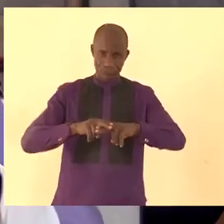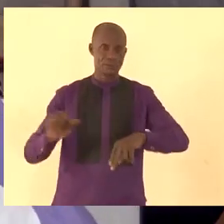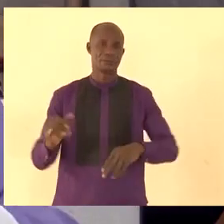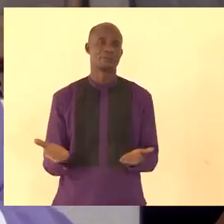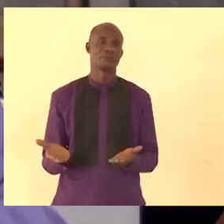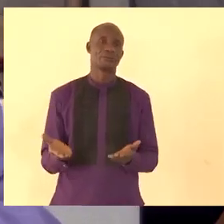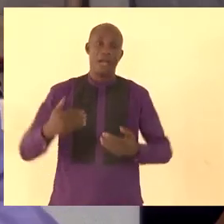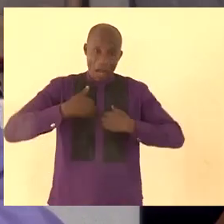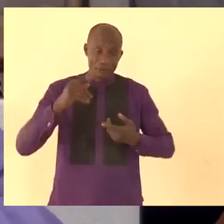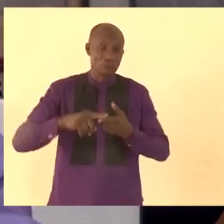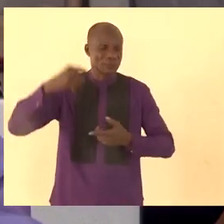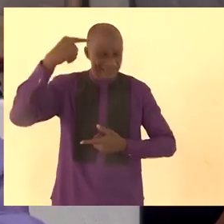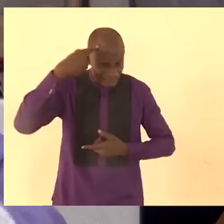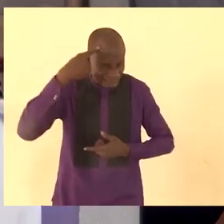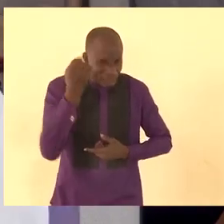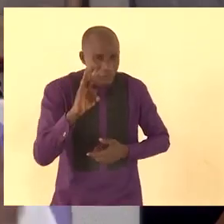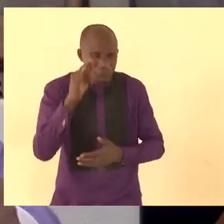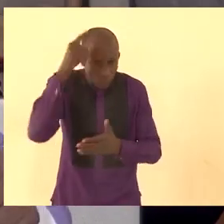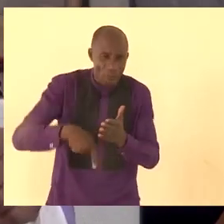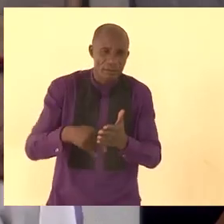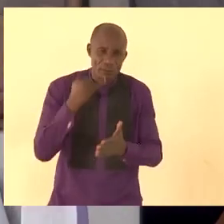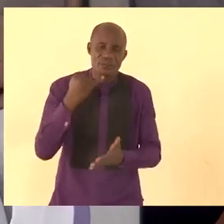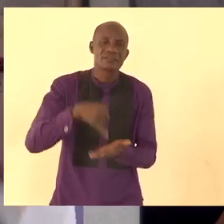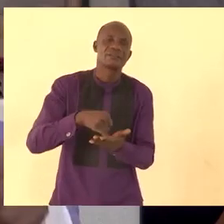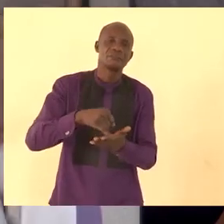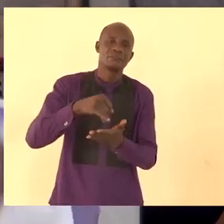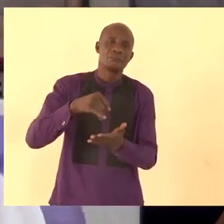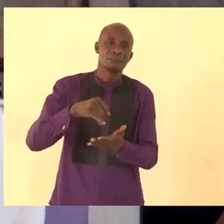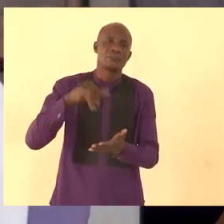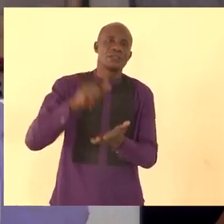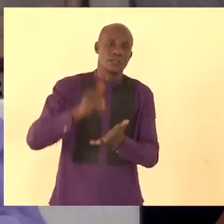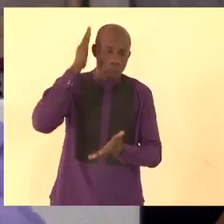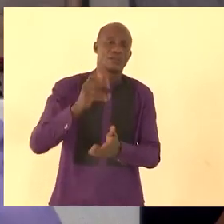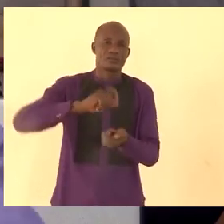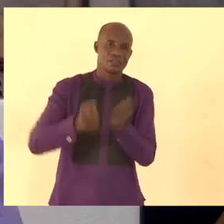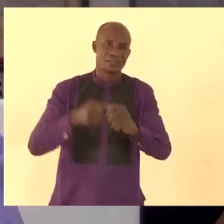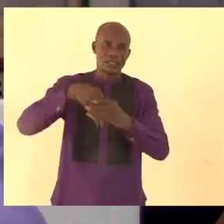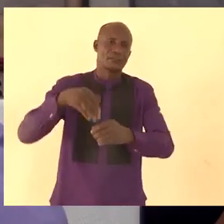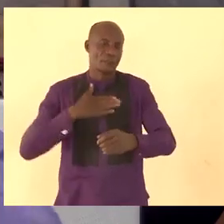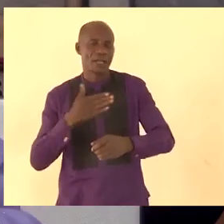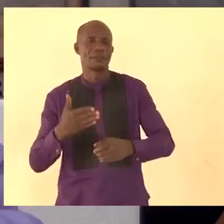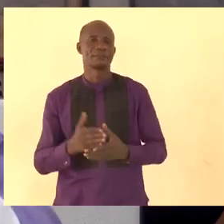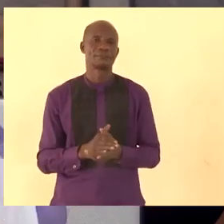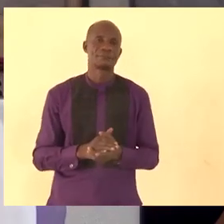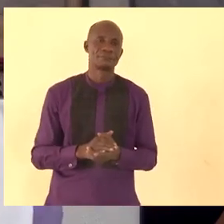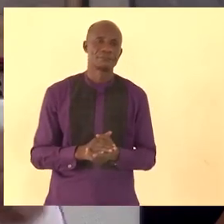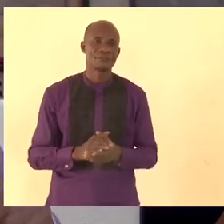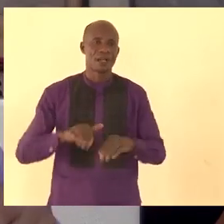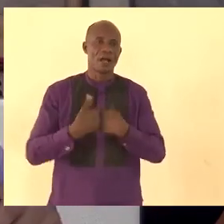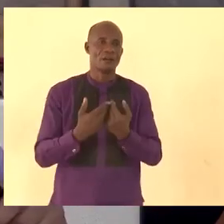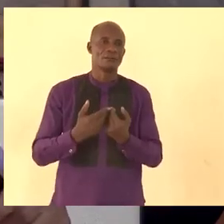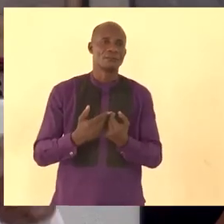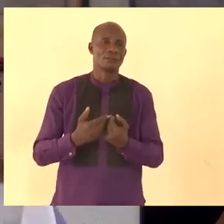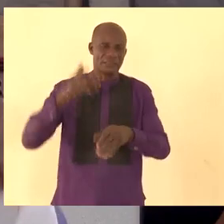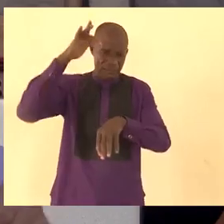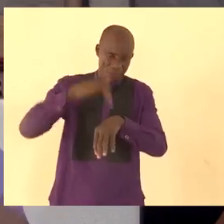here have to think of what is it that will change in my life? To what extent have I been impacted by